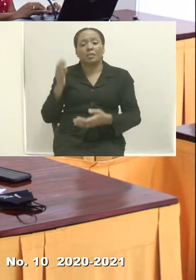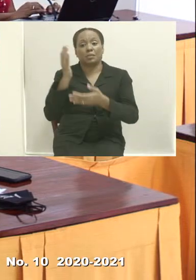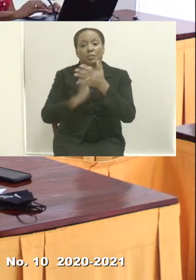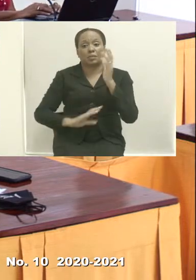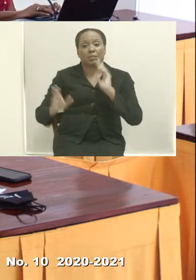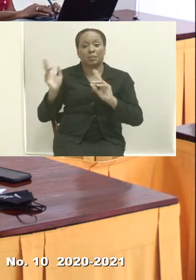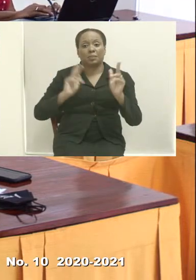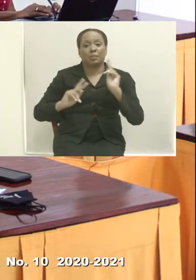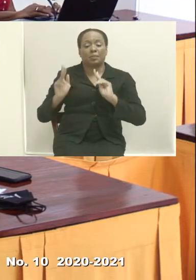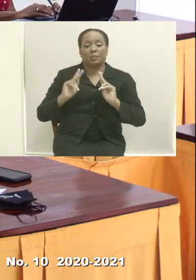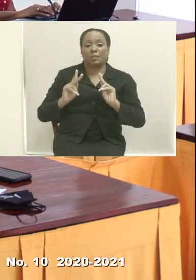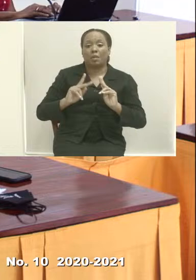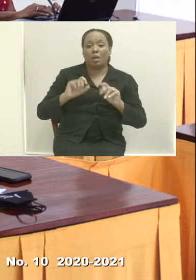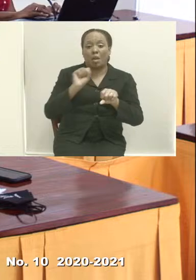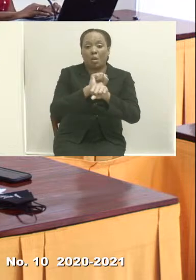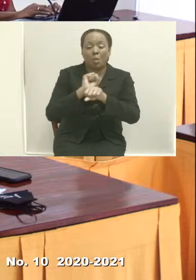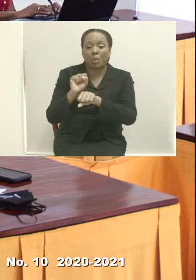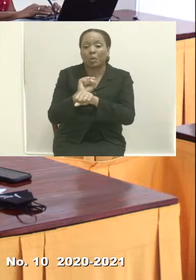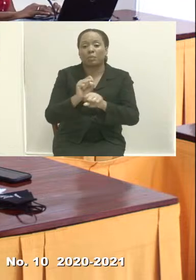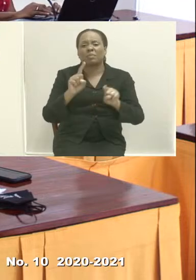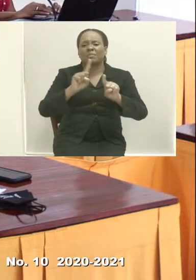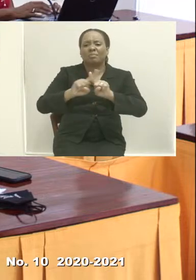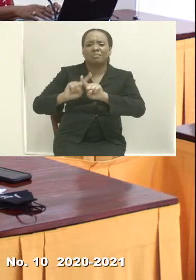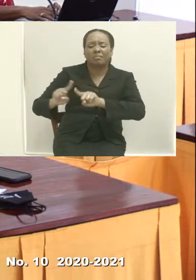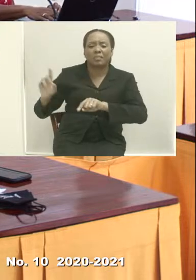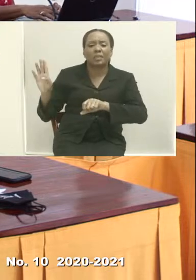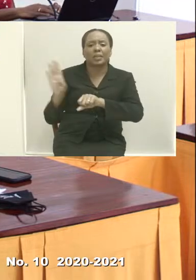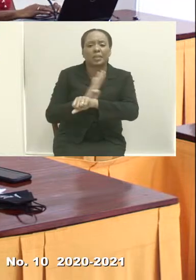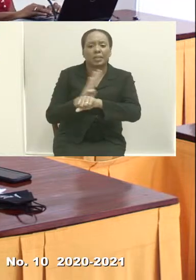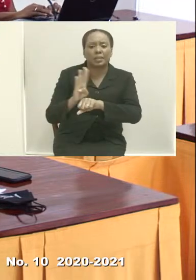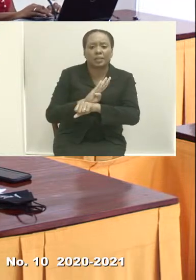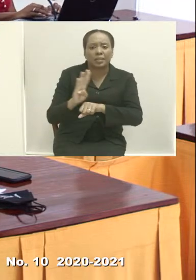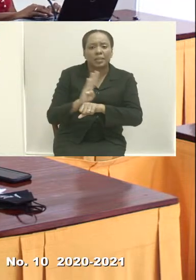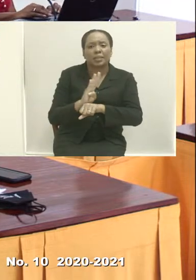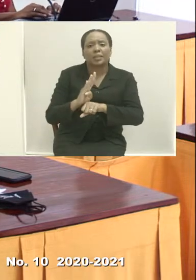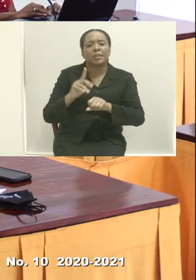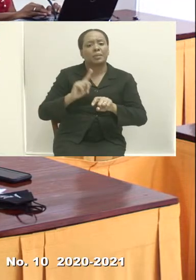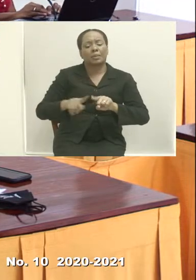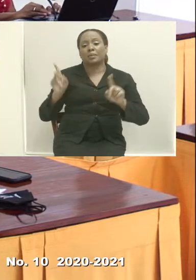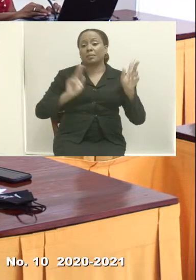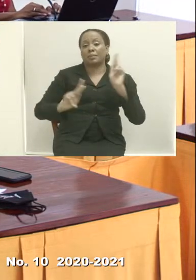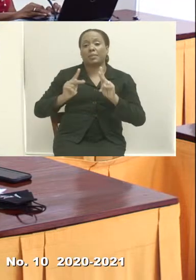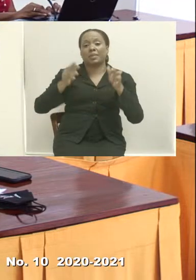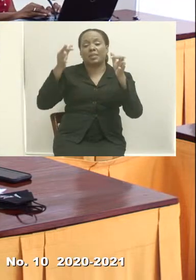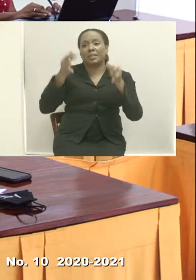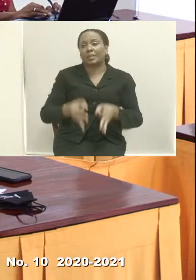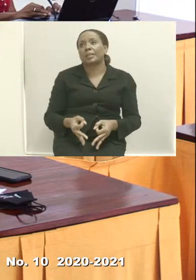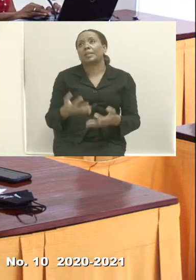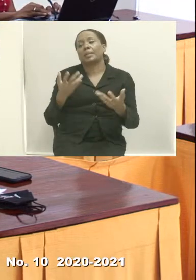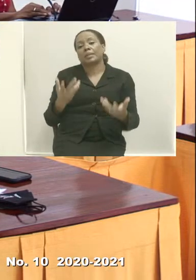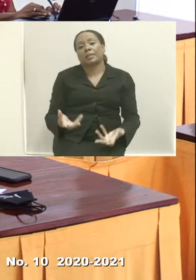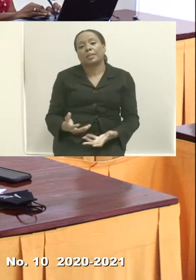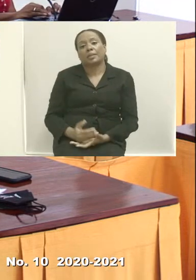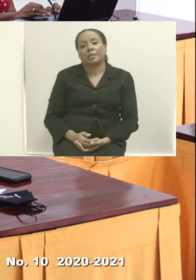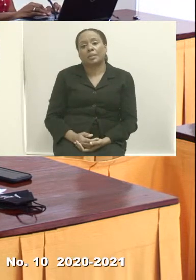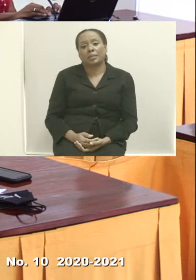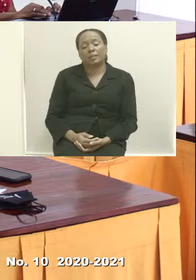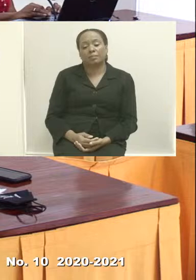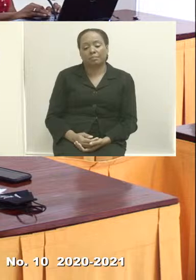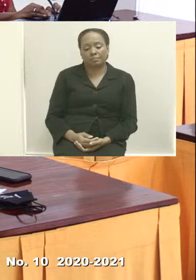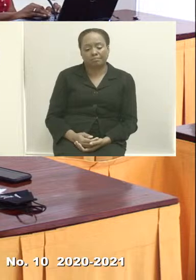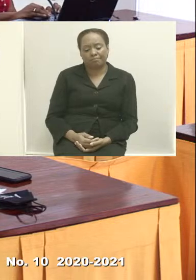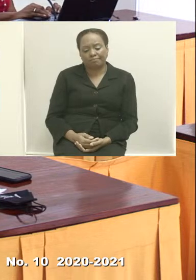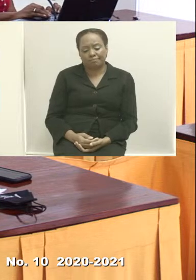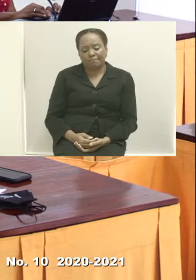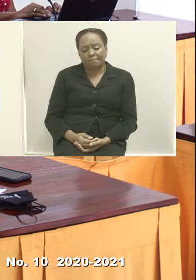of COVID or whatever else. We all know the climate we live in. People are deciding to take the bull by the horns and do their own thing, but they